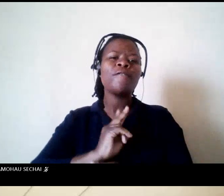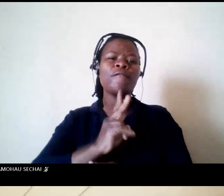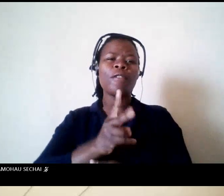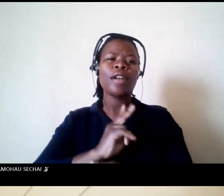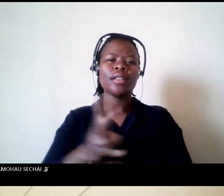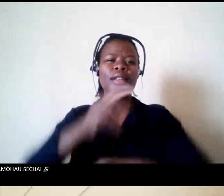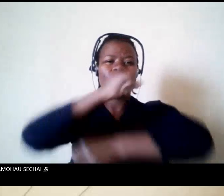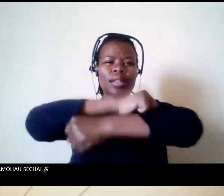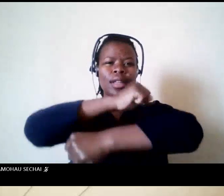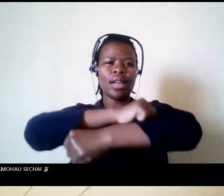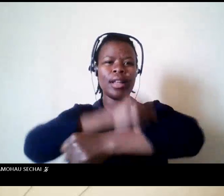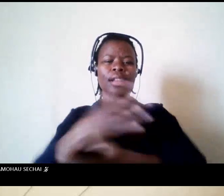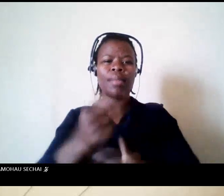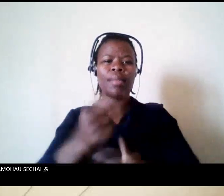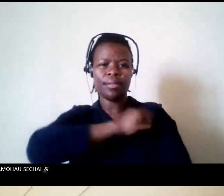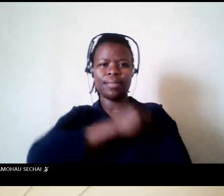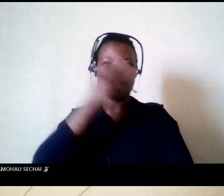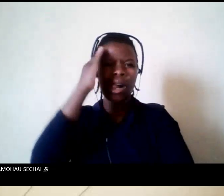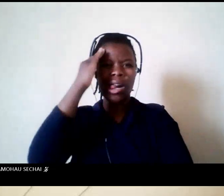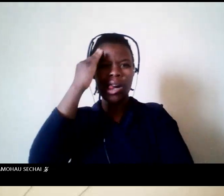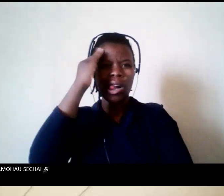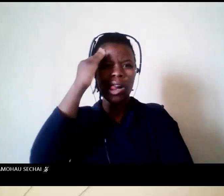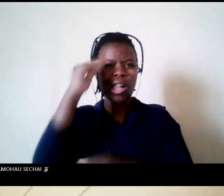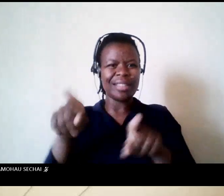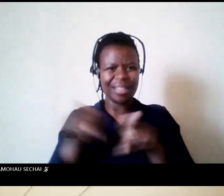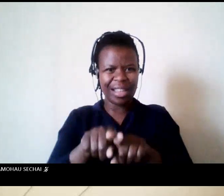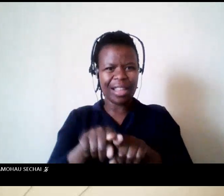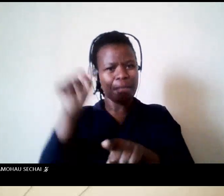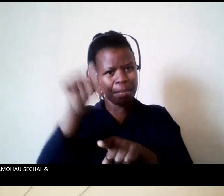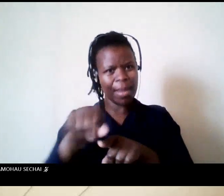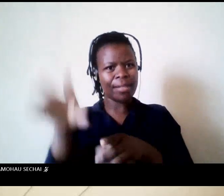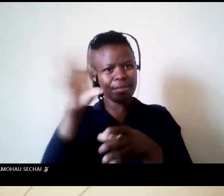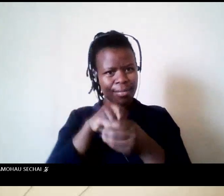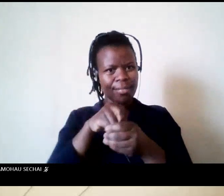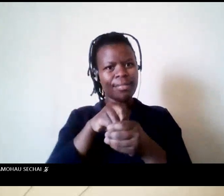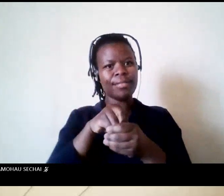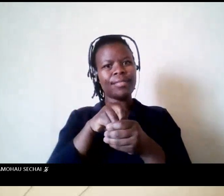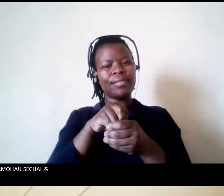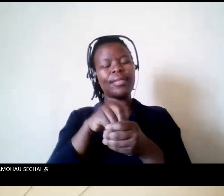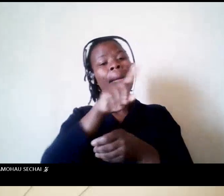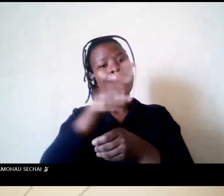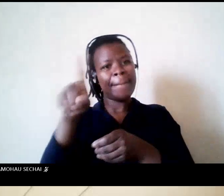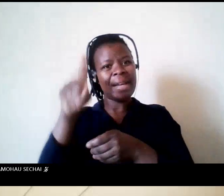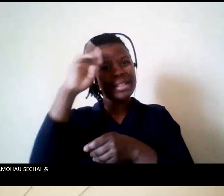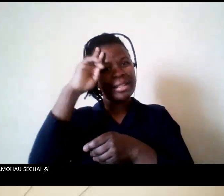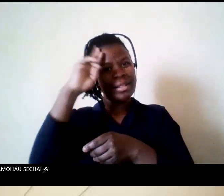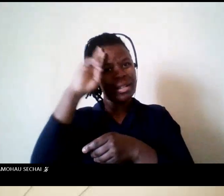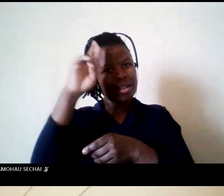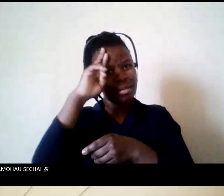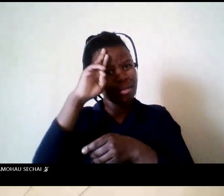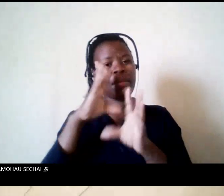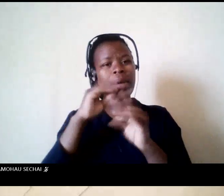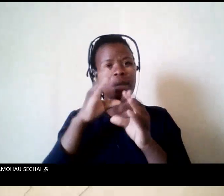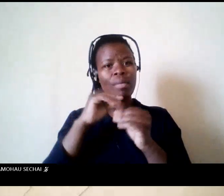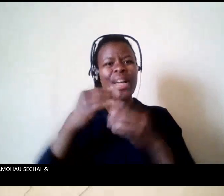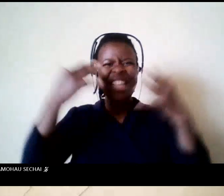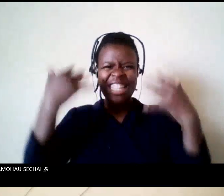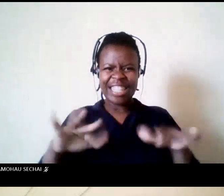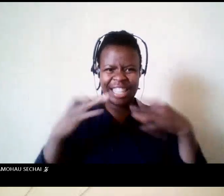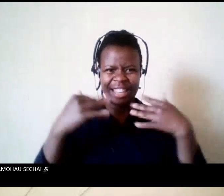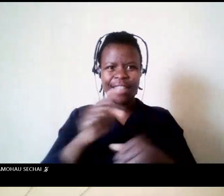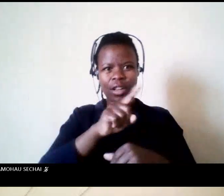with intellectual disability should always be foremost. Yes. But remember, when we talk about severe to profound, remember